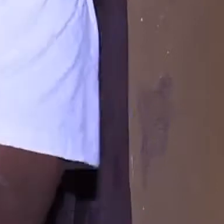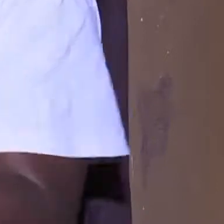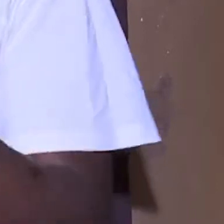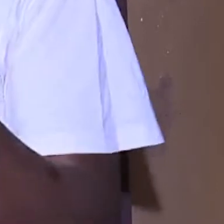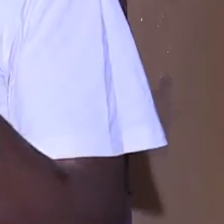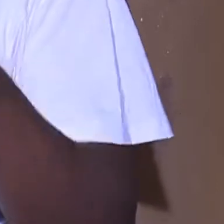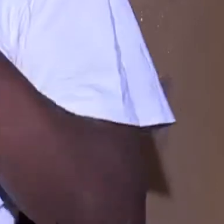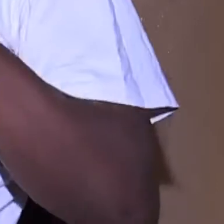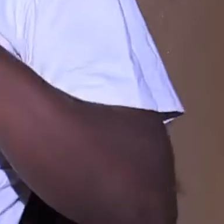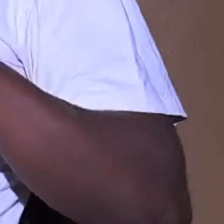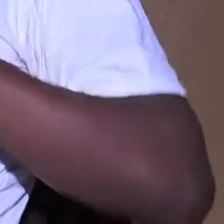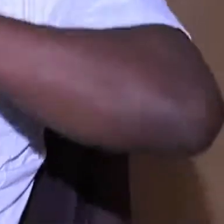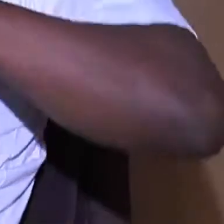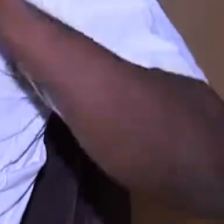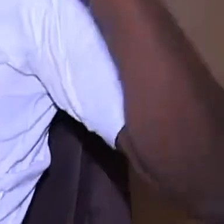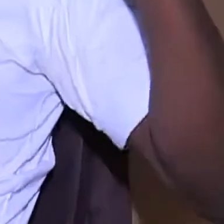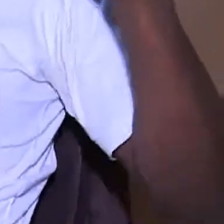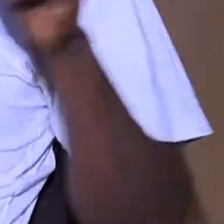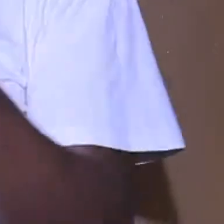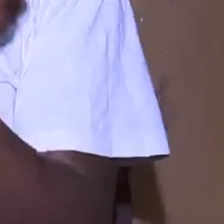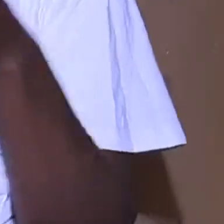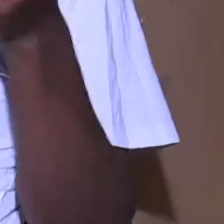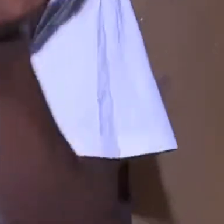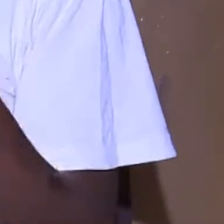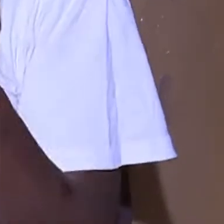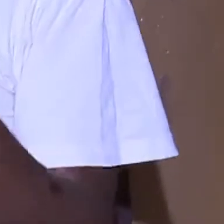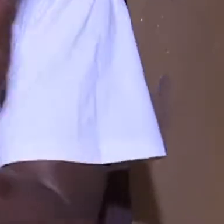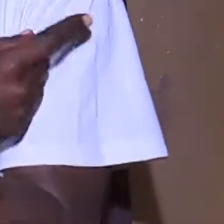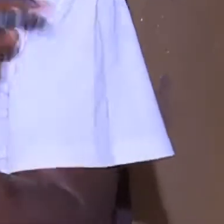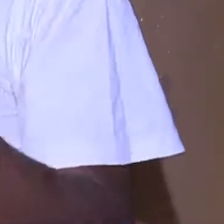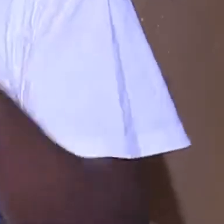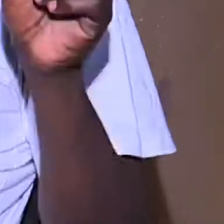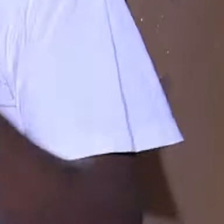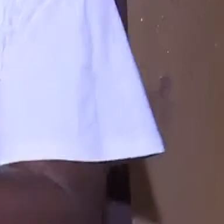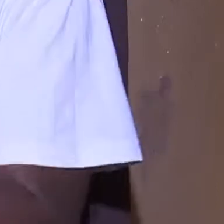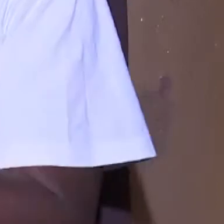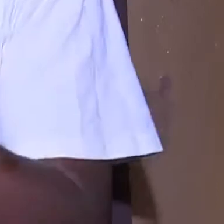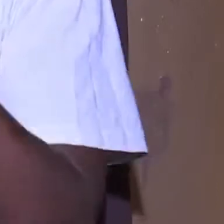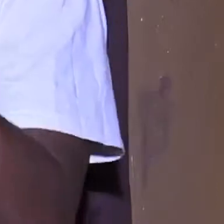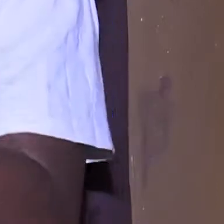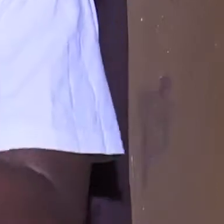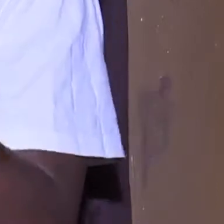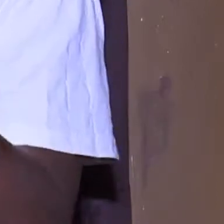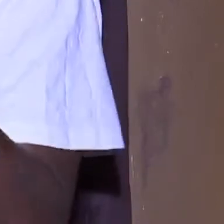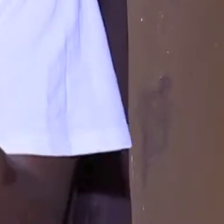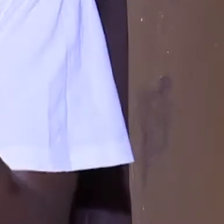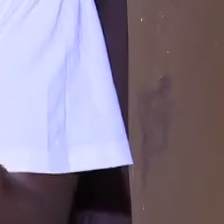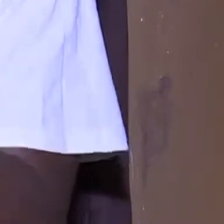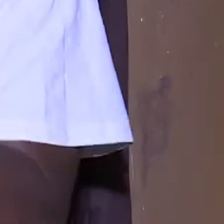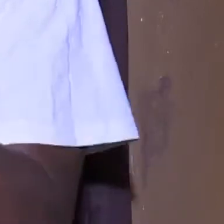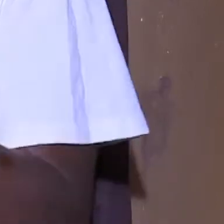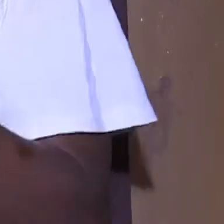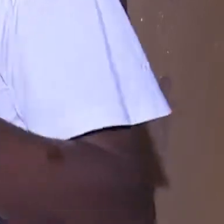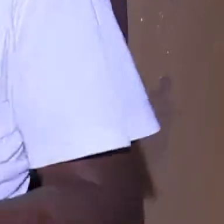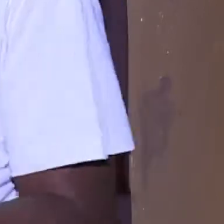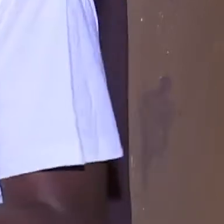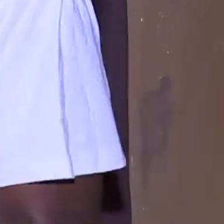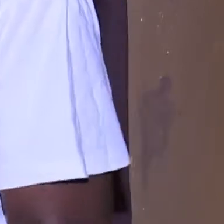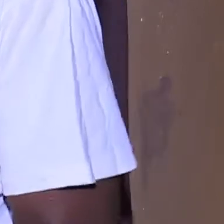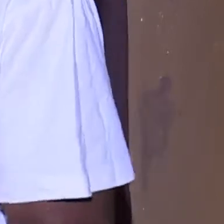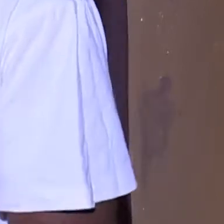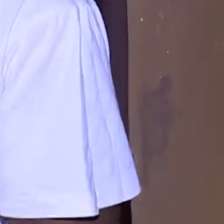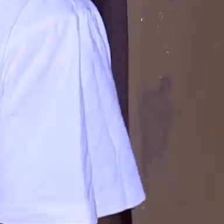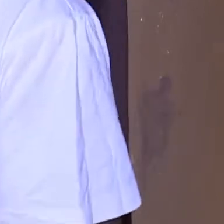we could teach deaf children, primary school children. Yeah. So we continued